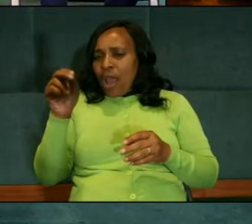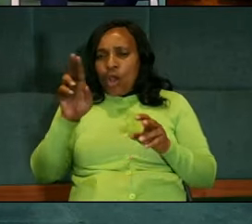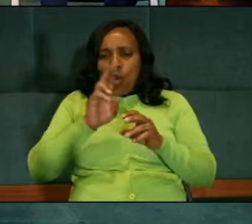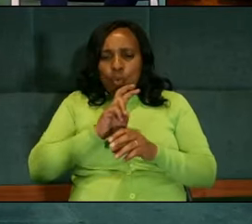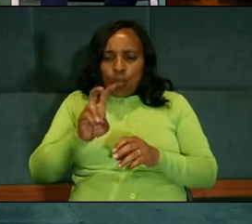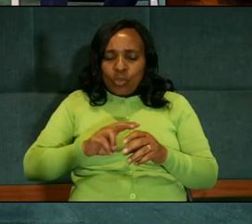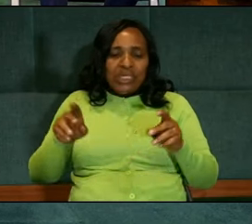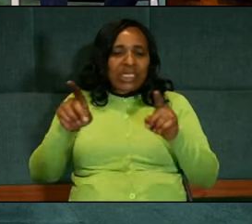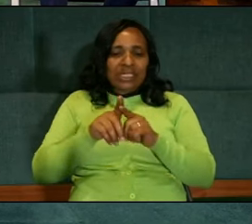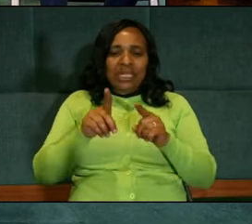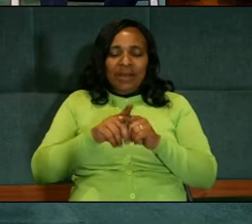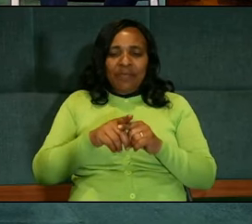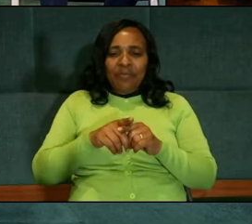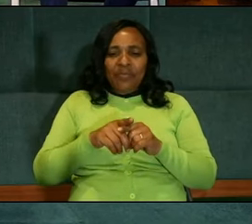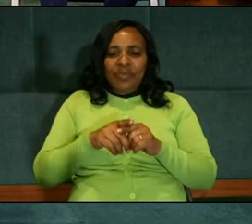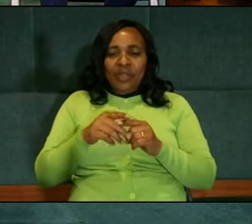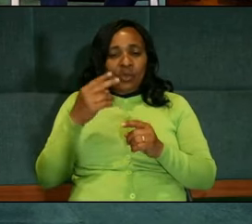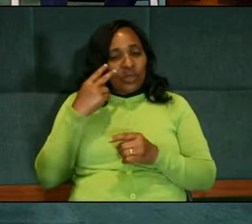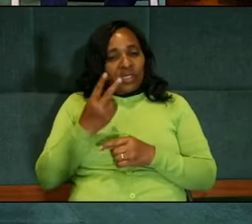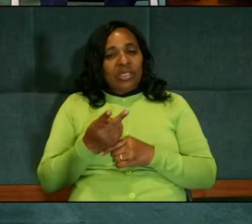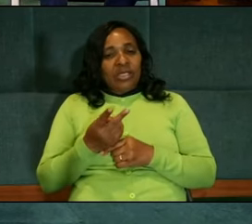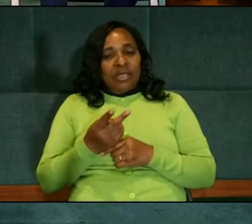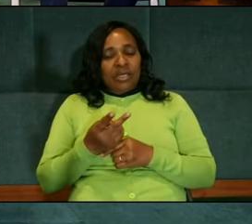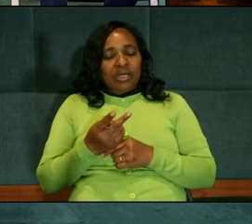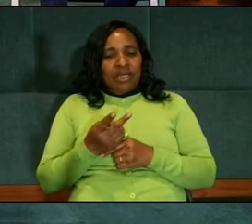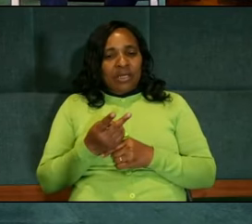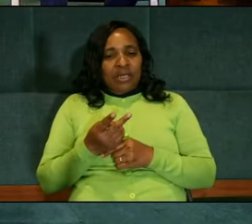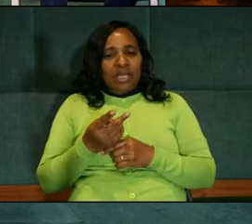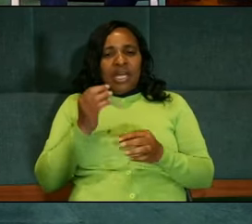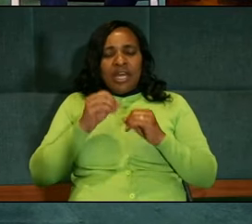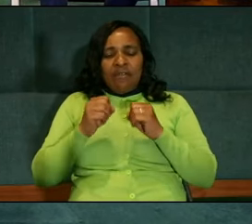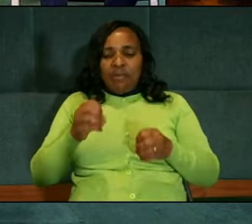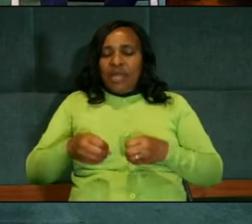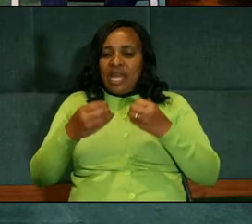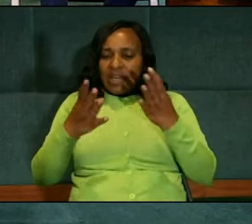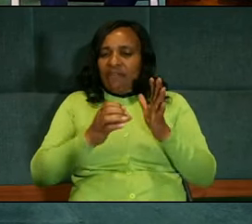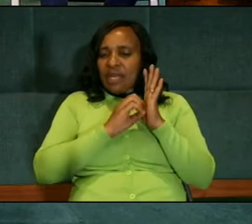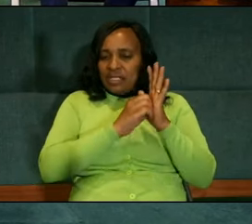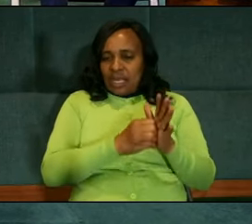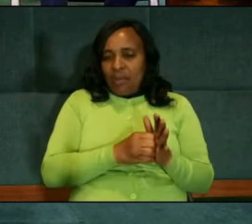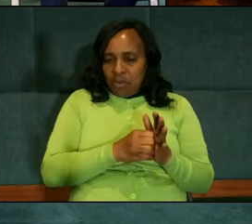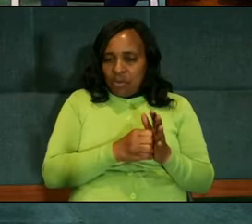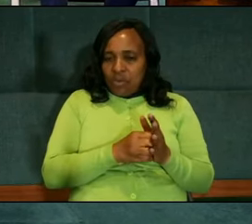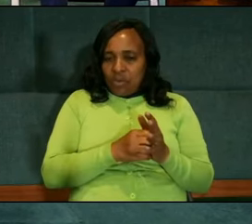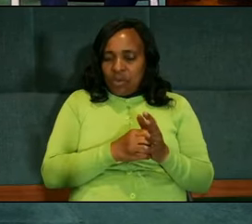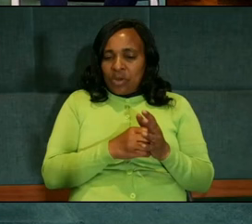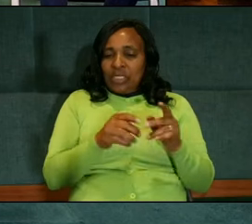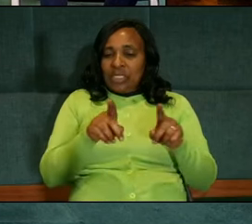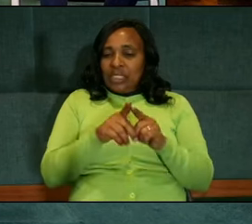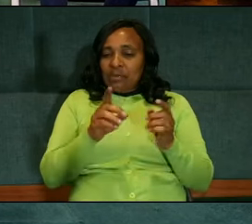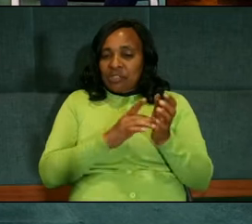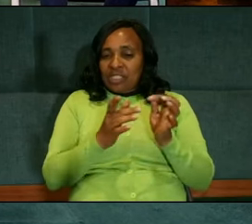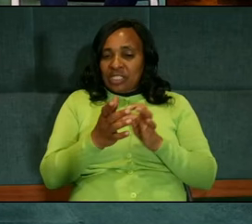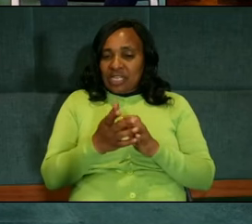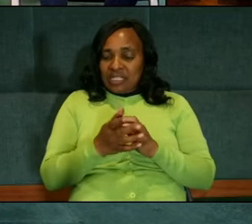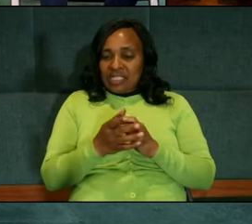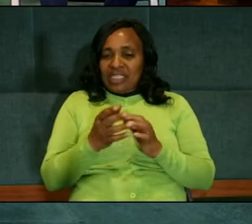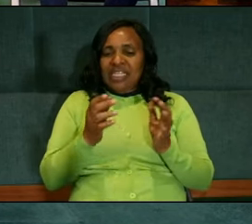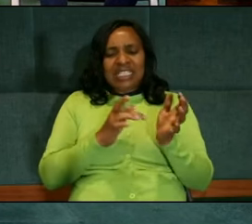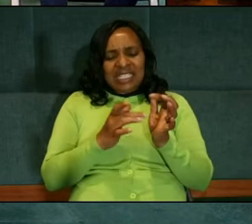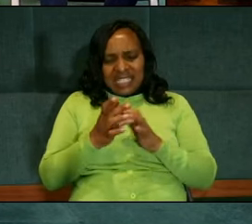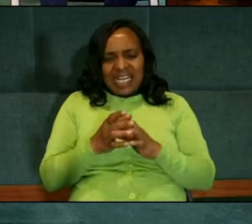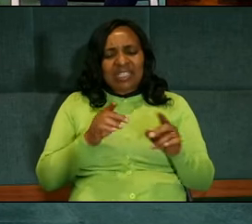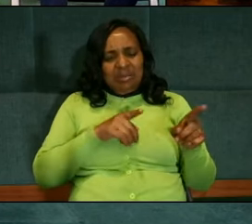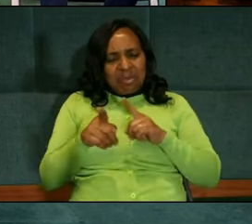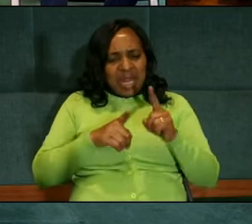the Israelites, you see. And if I can give a similar example, it's that one of Jesus. Jesus was blameless.